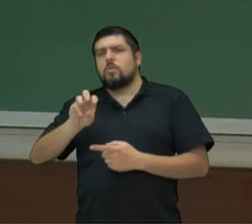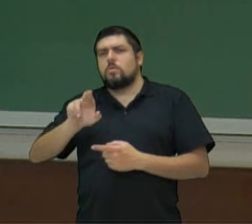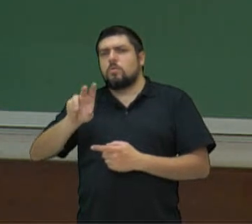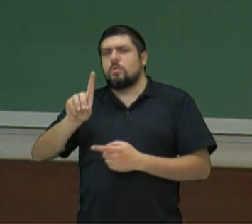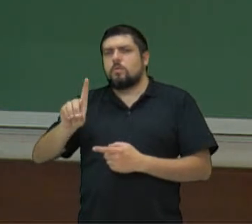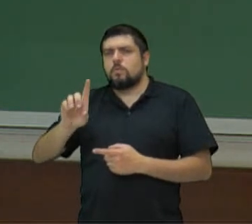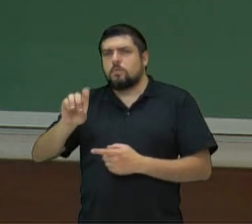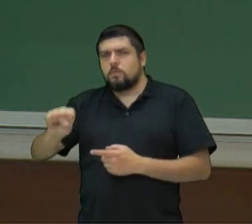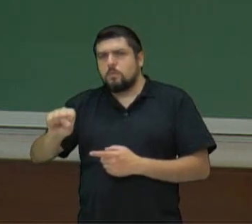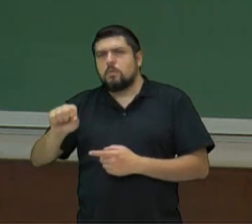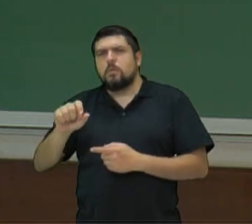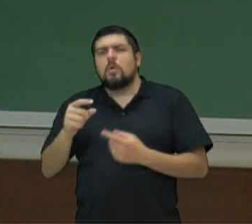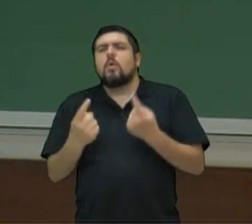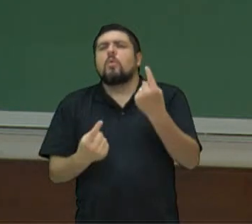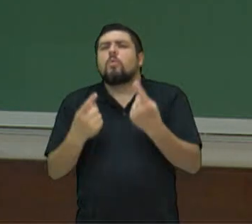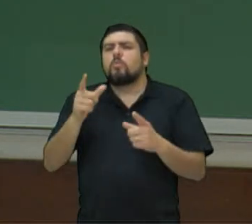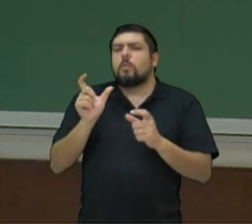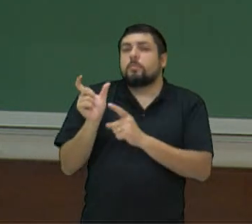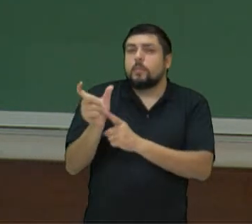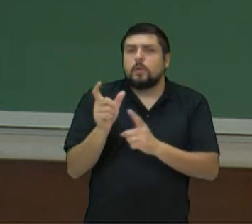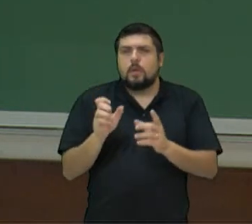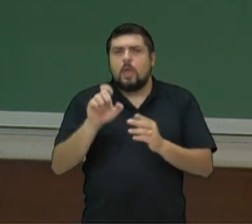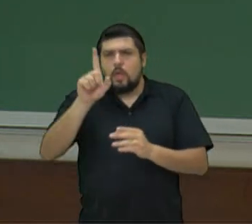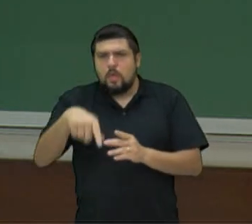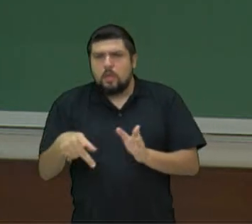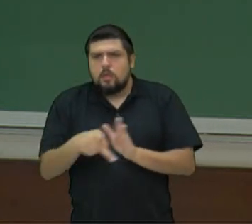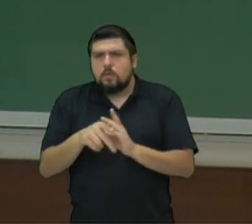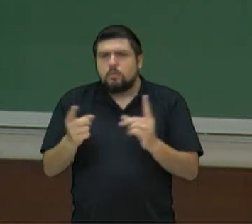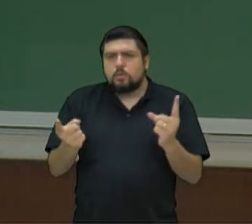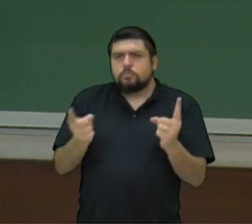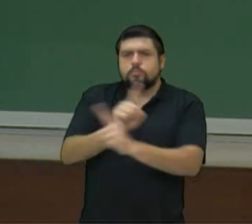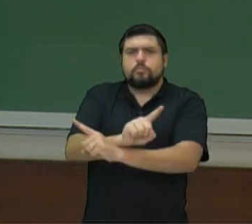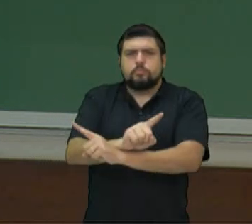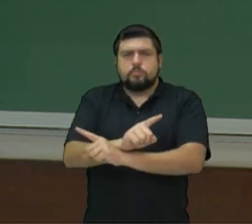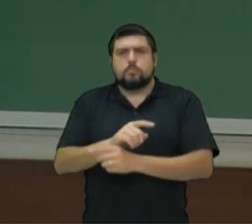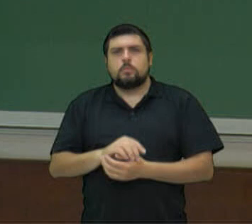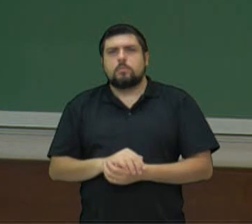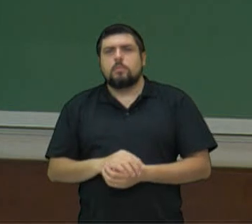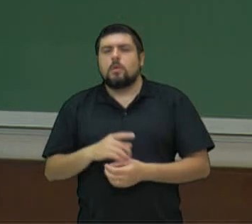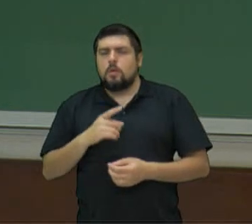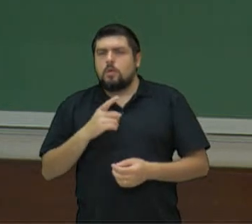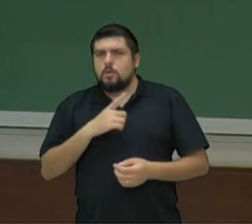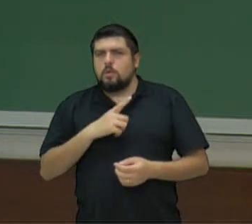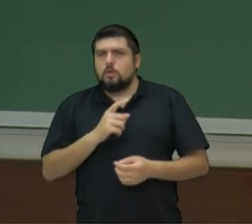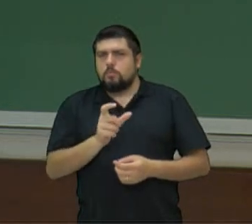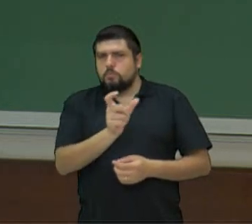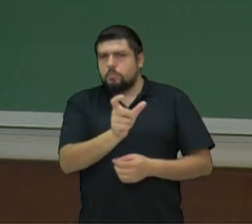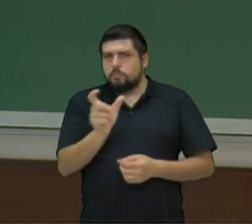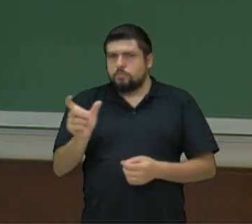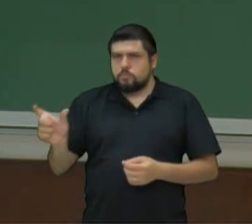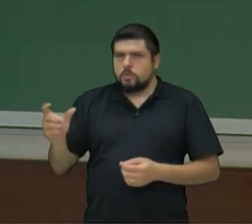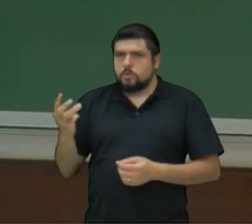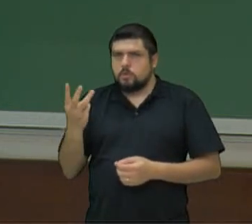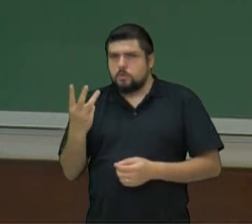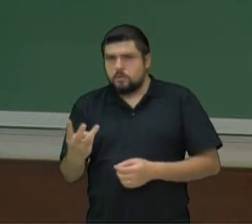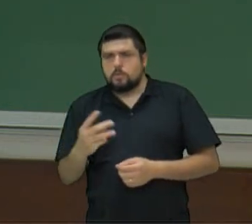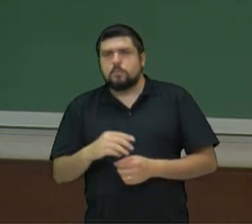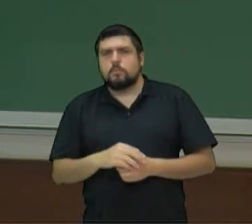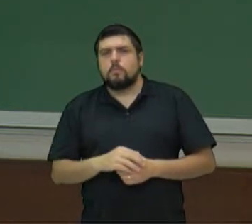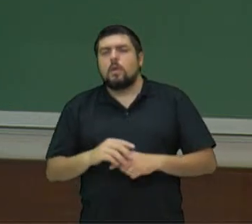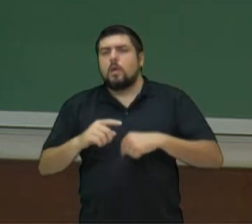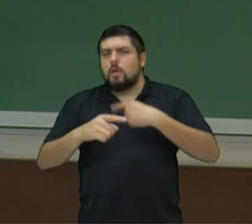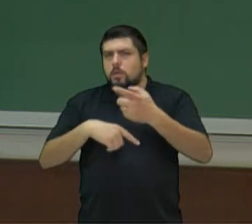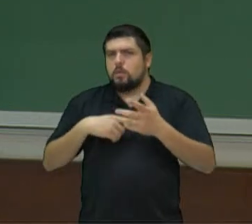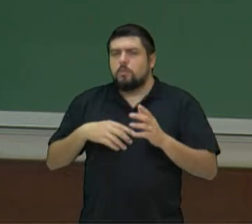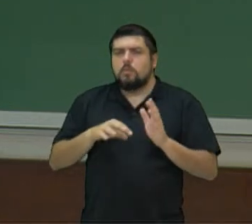lendo, eu já destaquei elas ali em negrito para ficar mais fácil, nós temos três então. Enquanto eu for lendo o texto, você